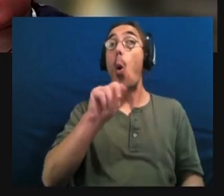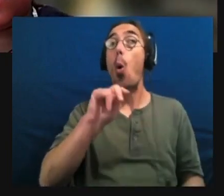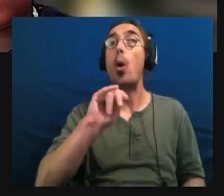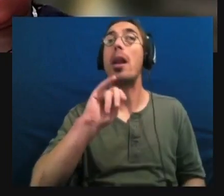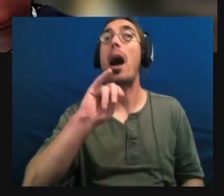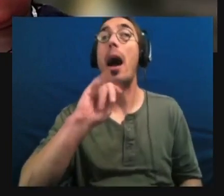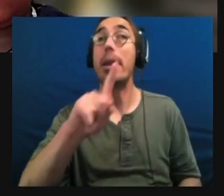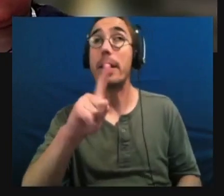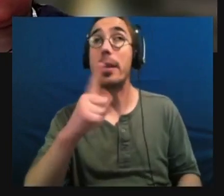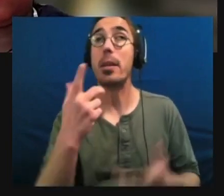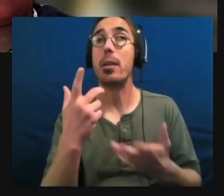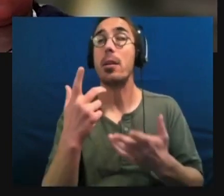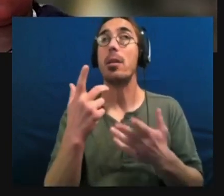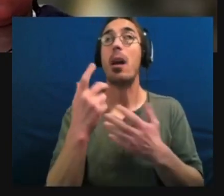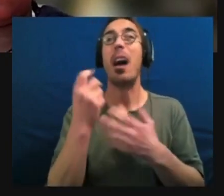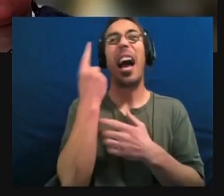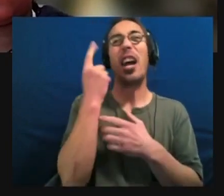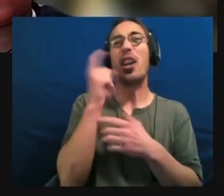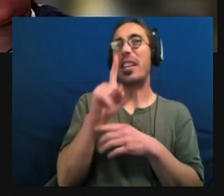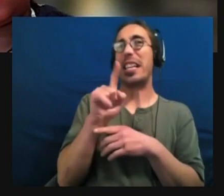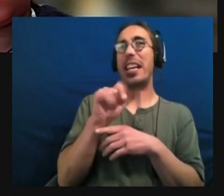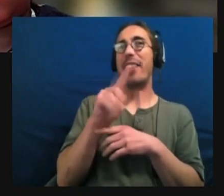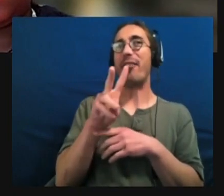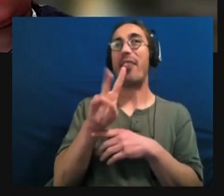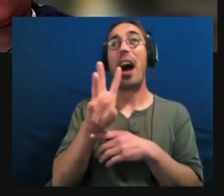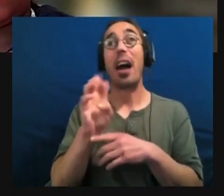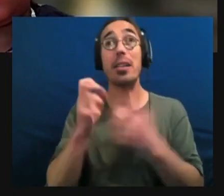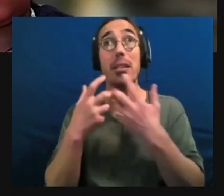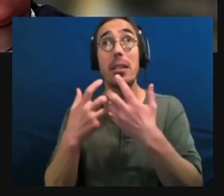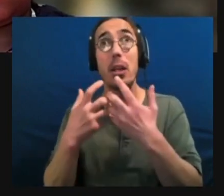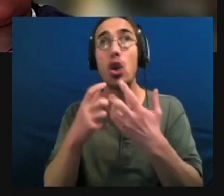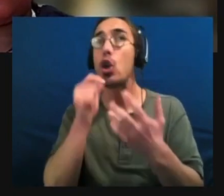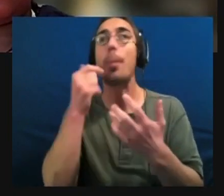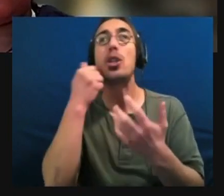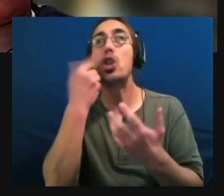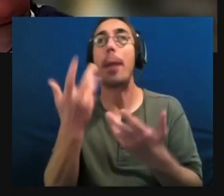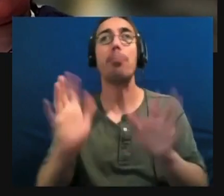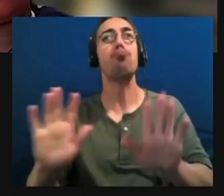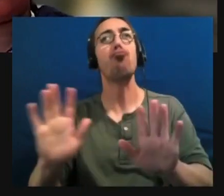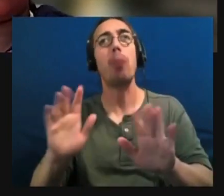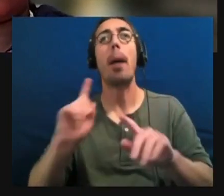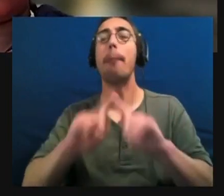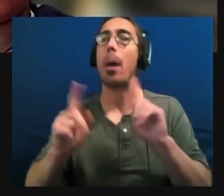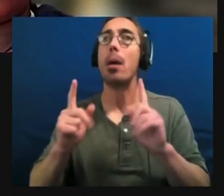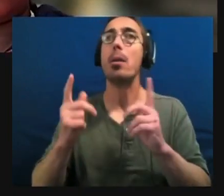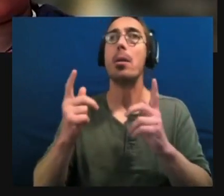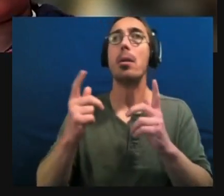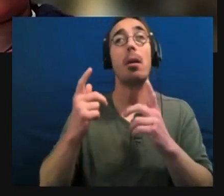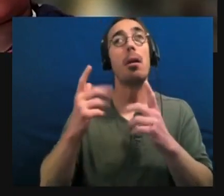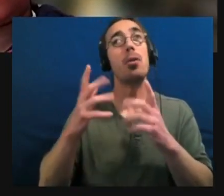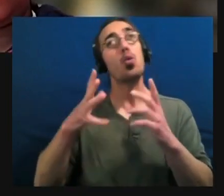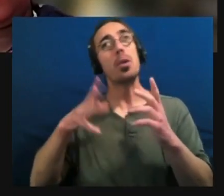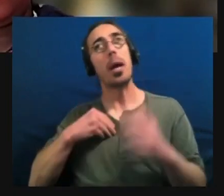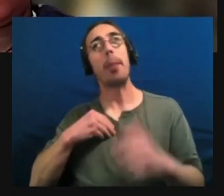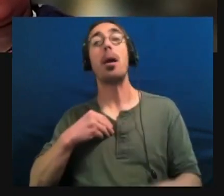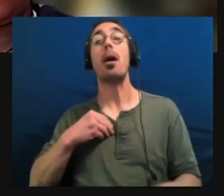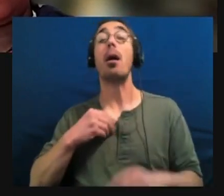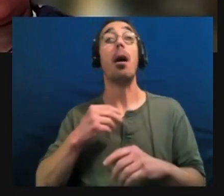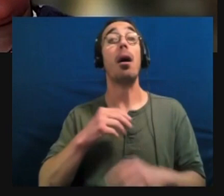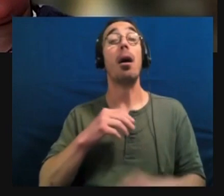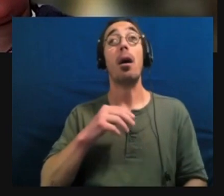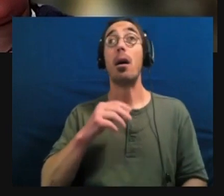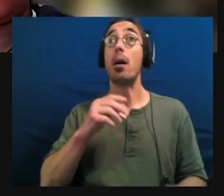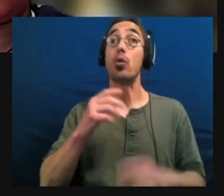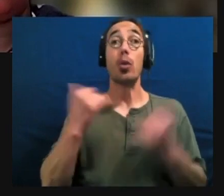not being ashamed about it. I think unmasking has helped me to be able to self-advocate